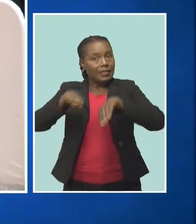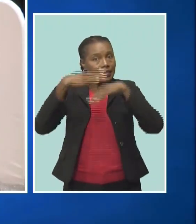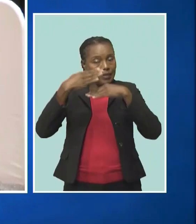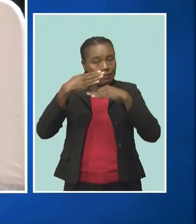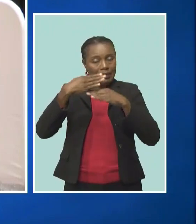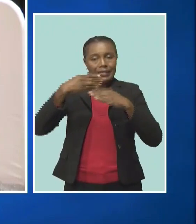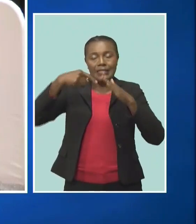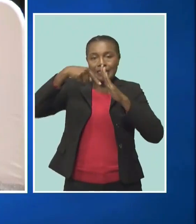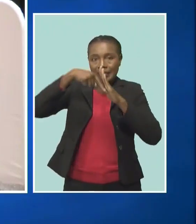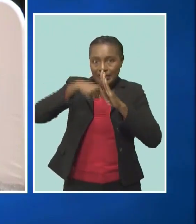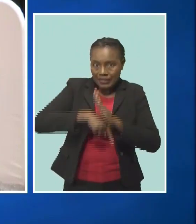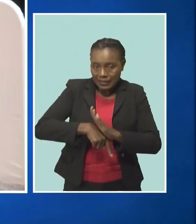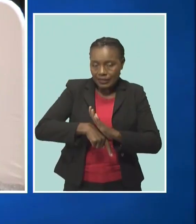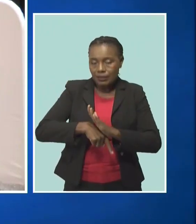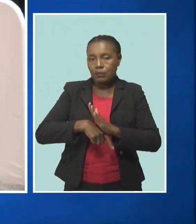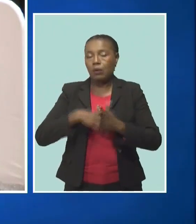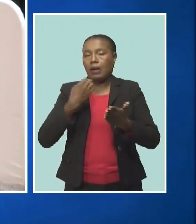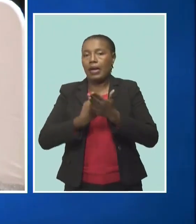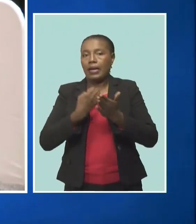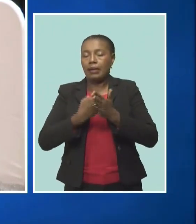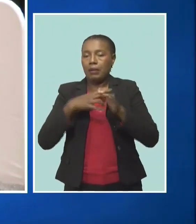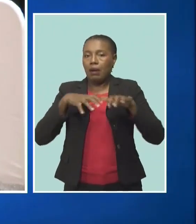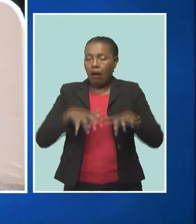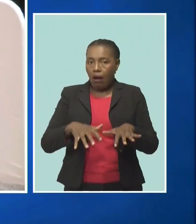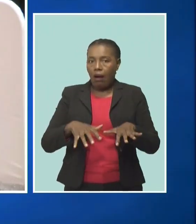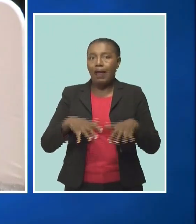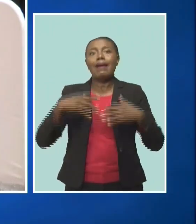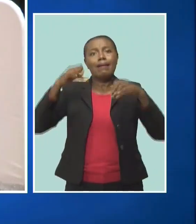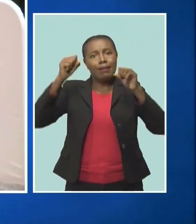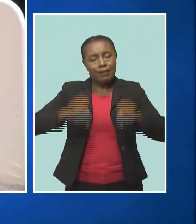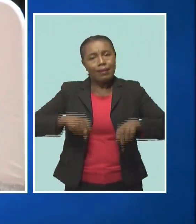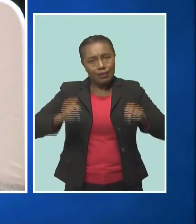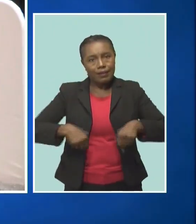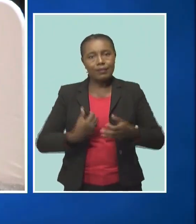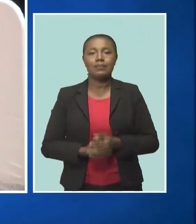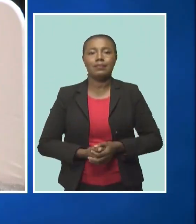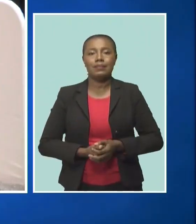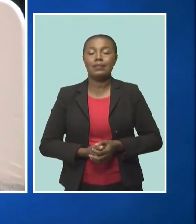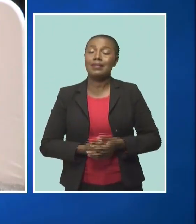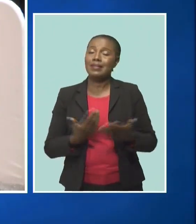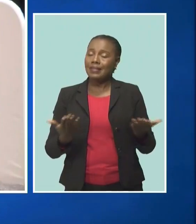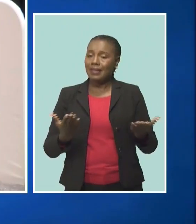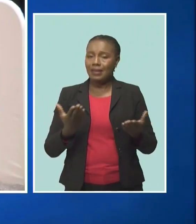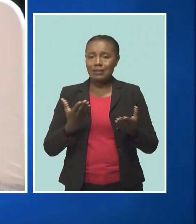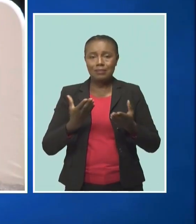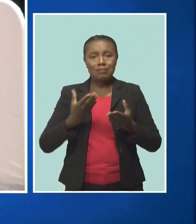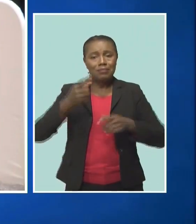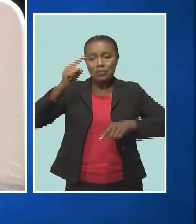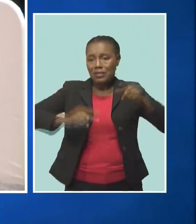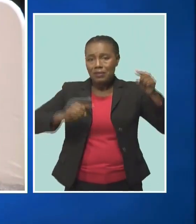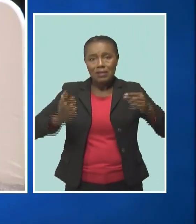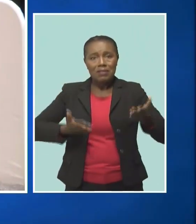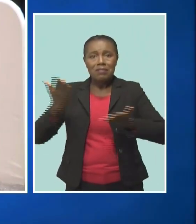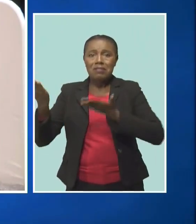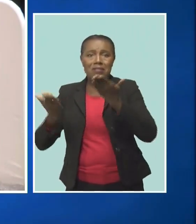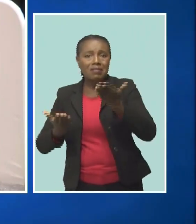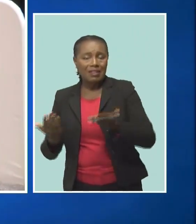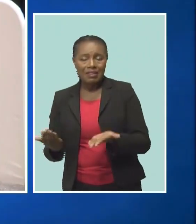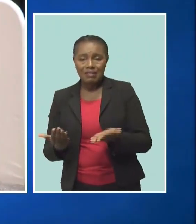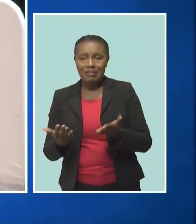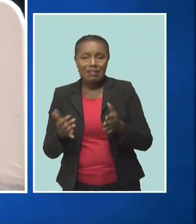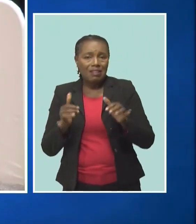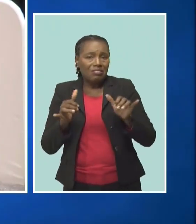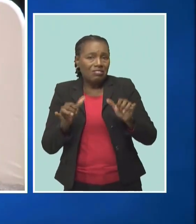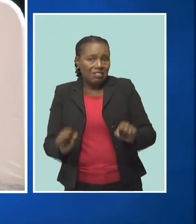recessions is possible. Friends, diversification is not a strategy. It's not just